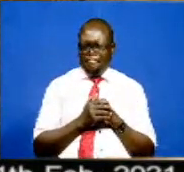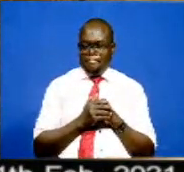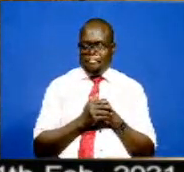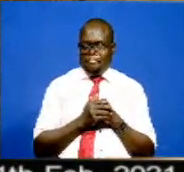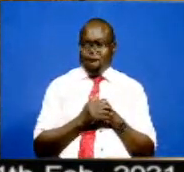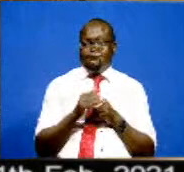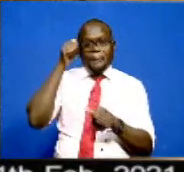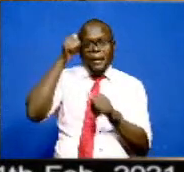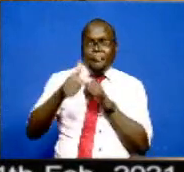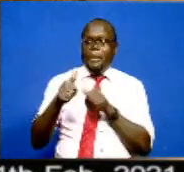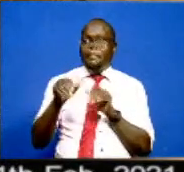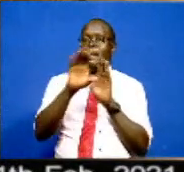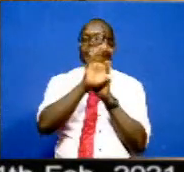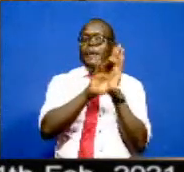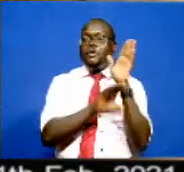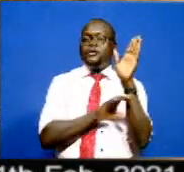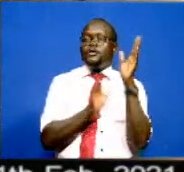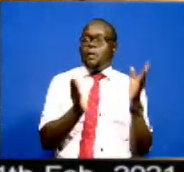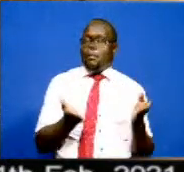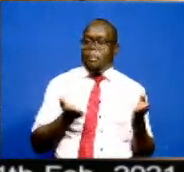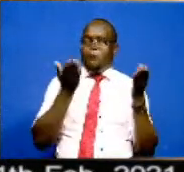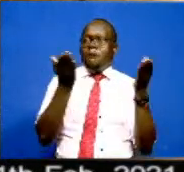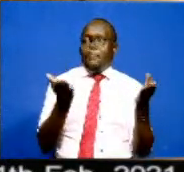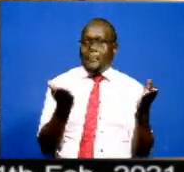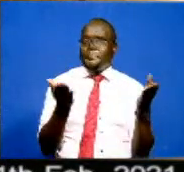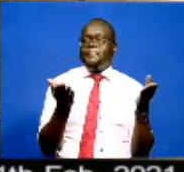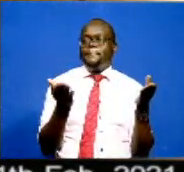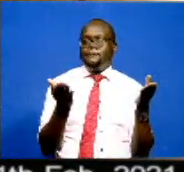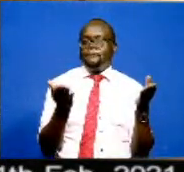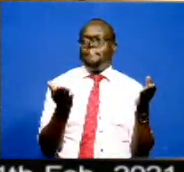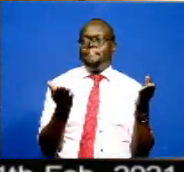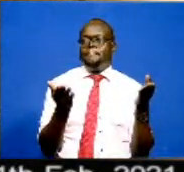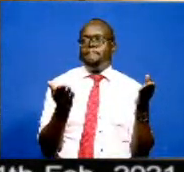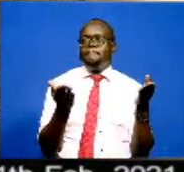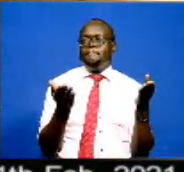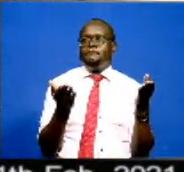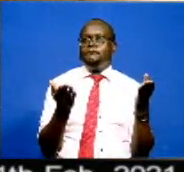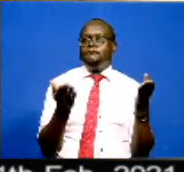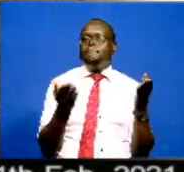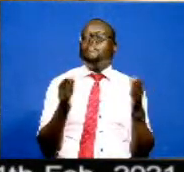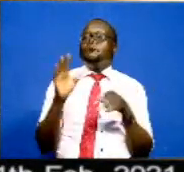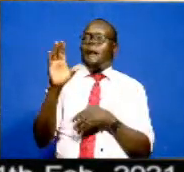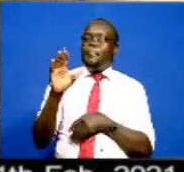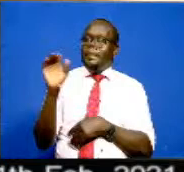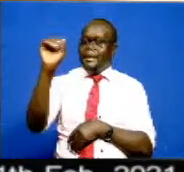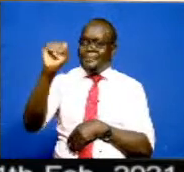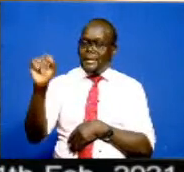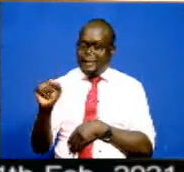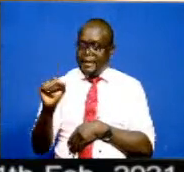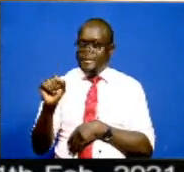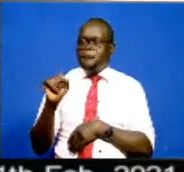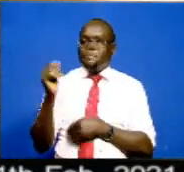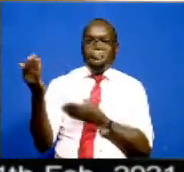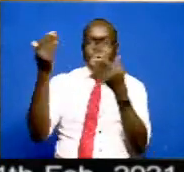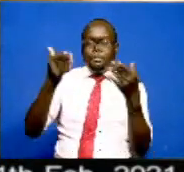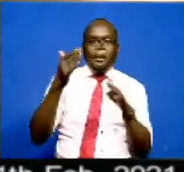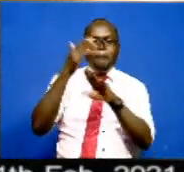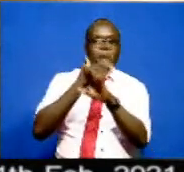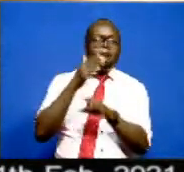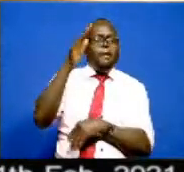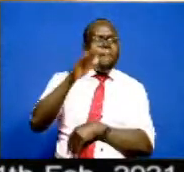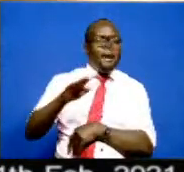And remember, the Constitution merely provides in 218 that the Cabinet Secretary will table before